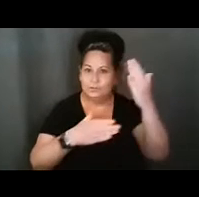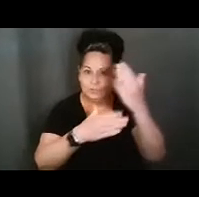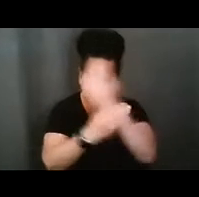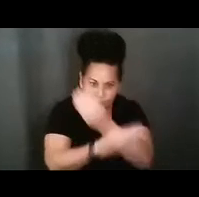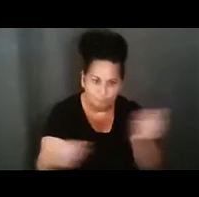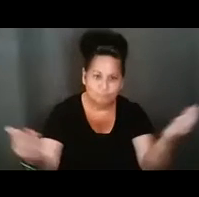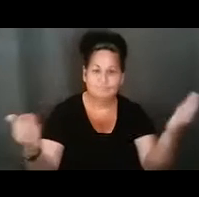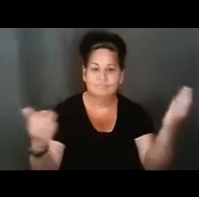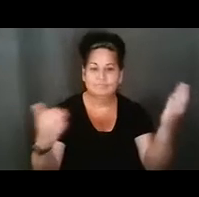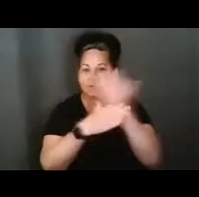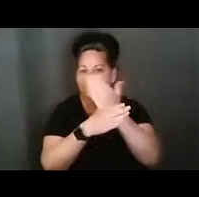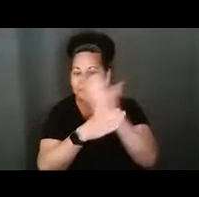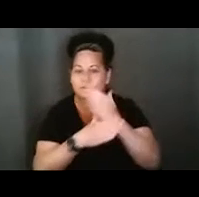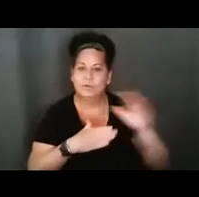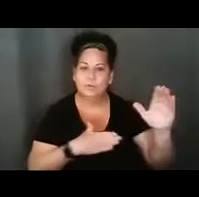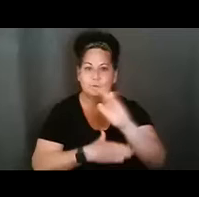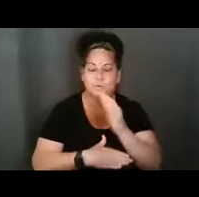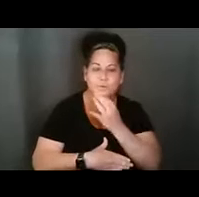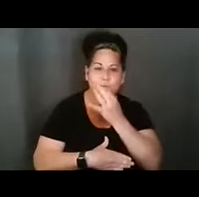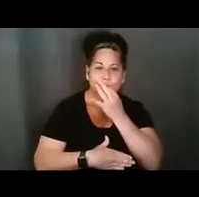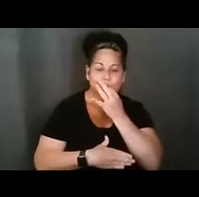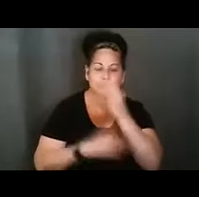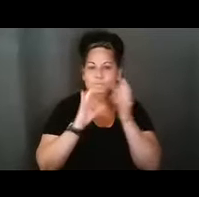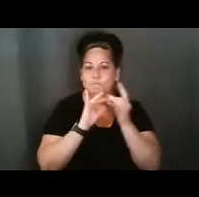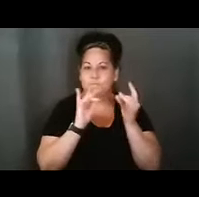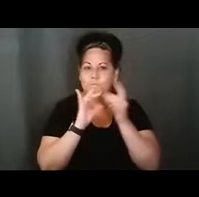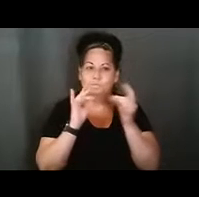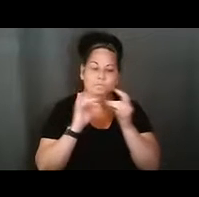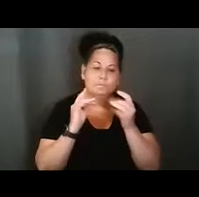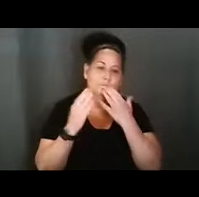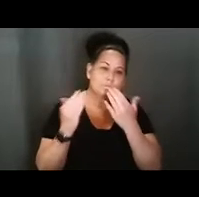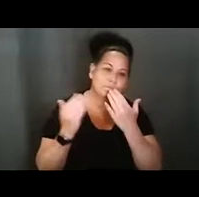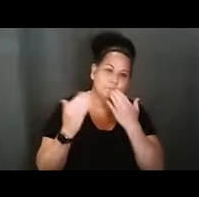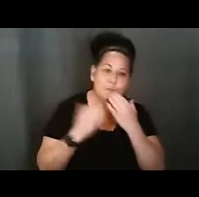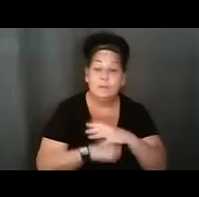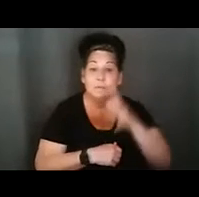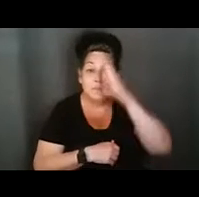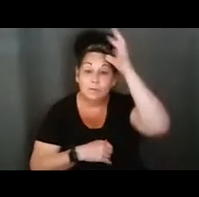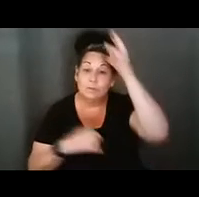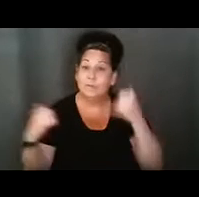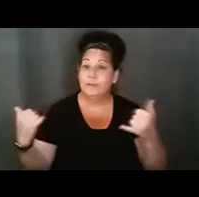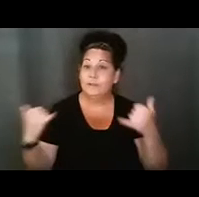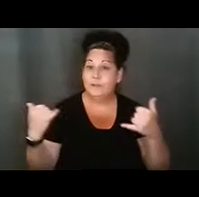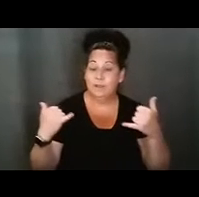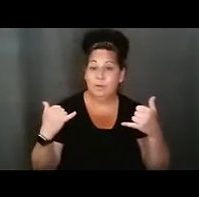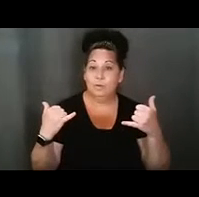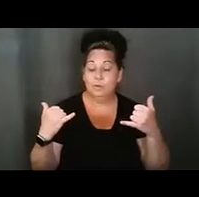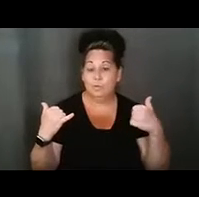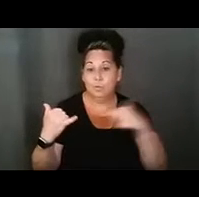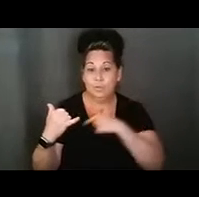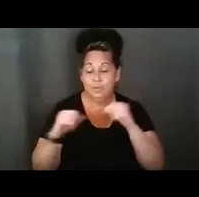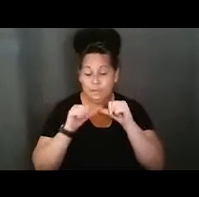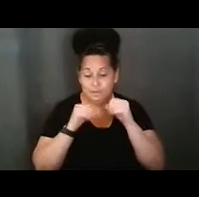Ms. Austin, thank you for leading that discussion. Parents, at this time, as we move forward